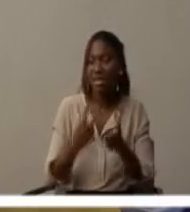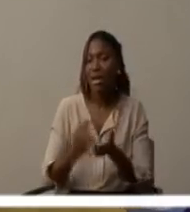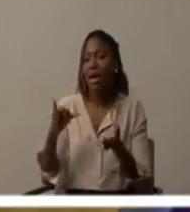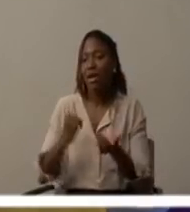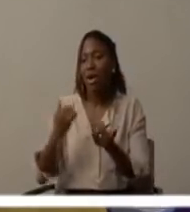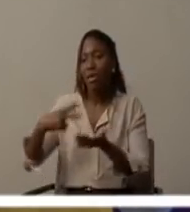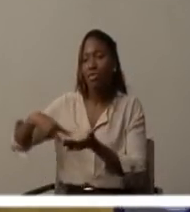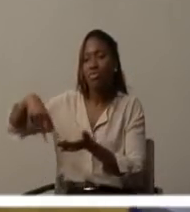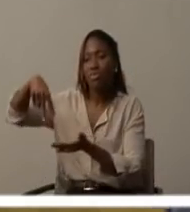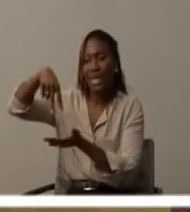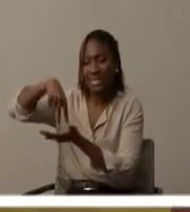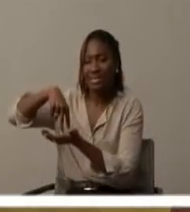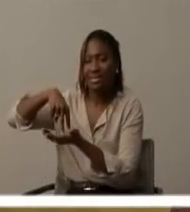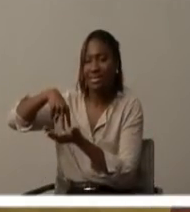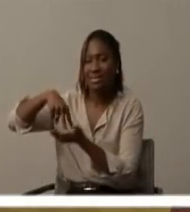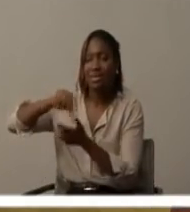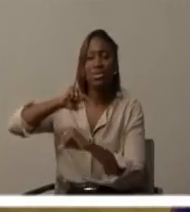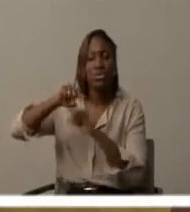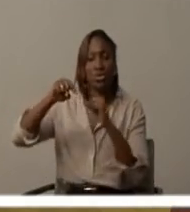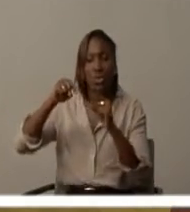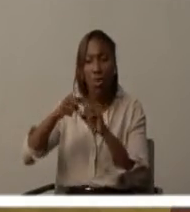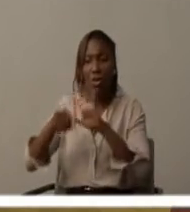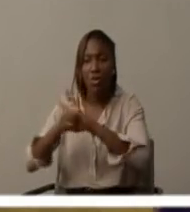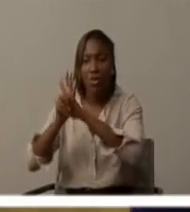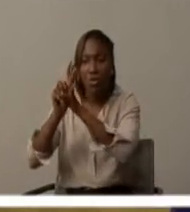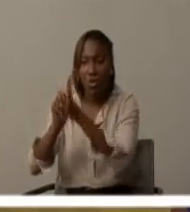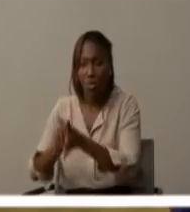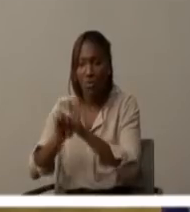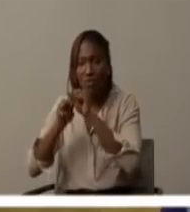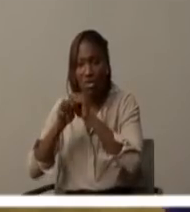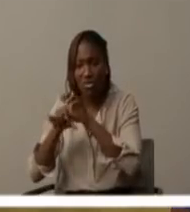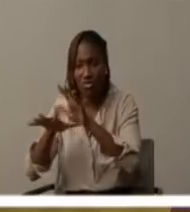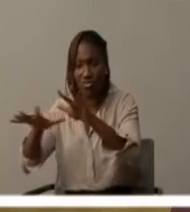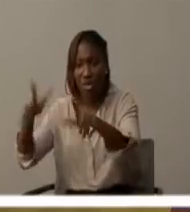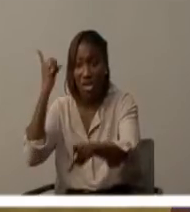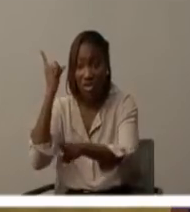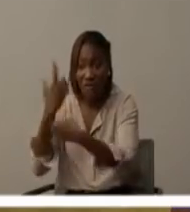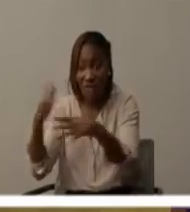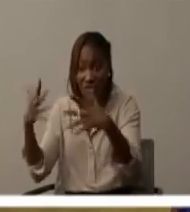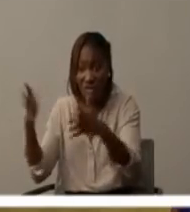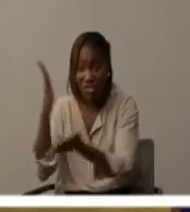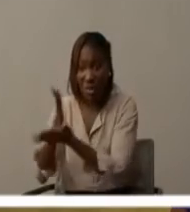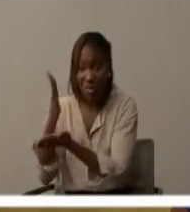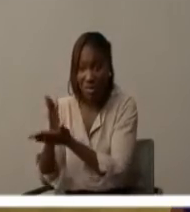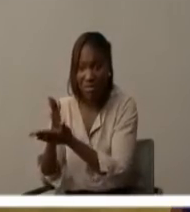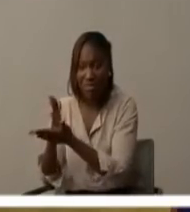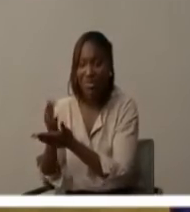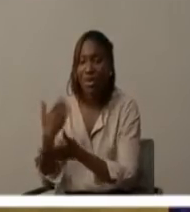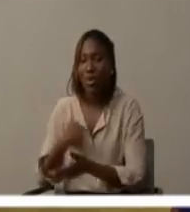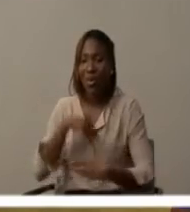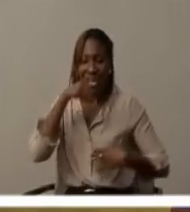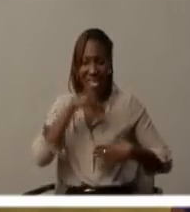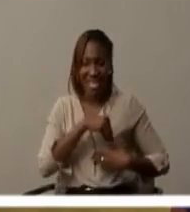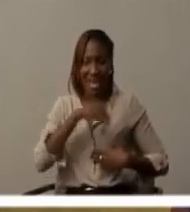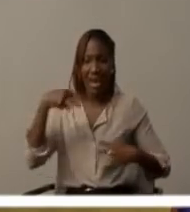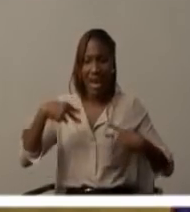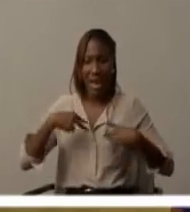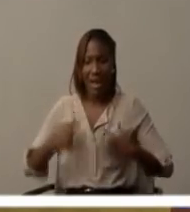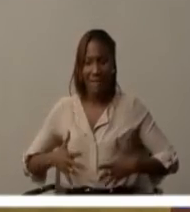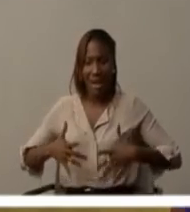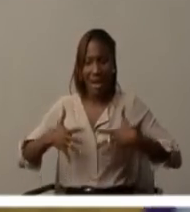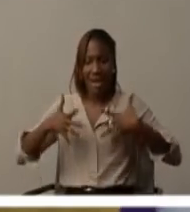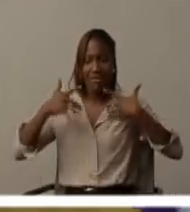period, rather than death and destruction breaking out, life, joy, and resurrection will break forth